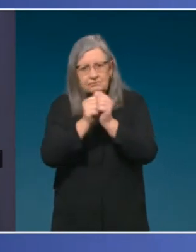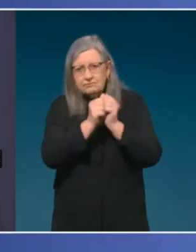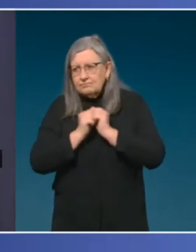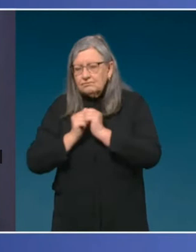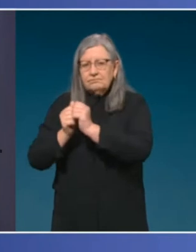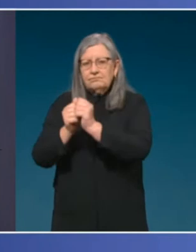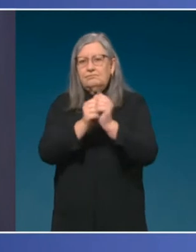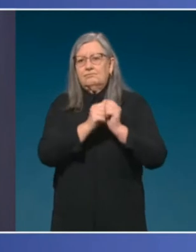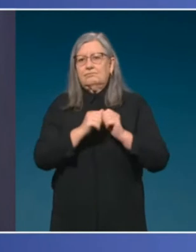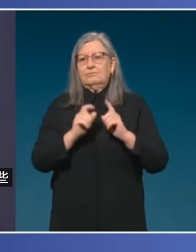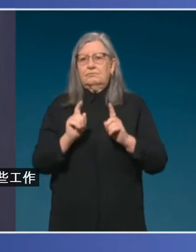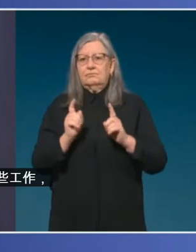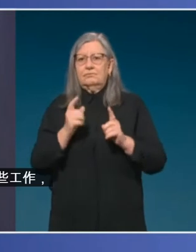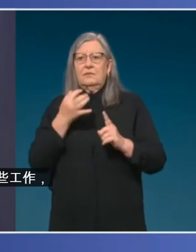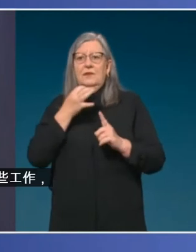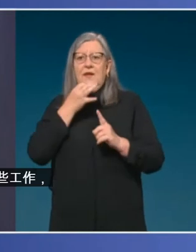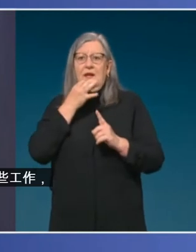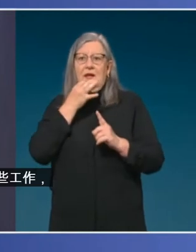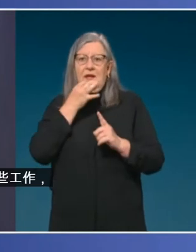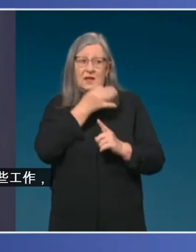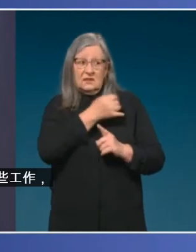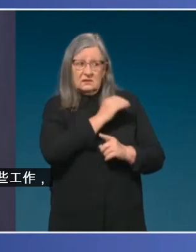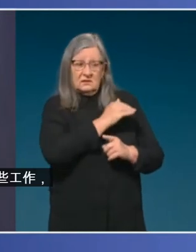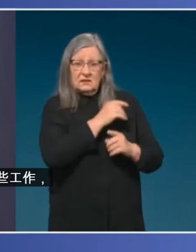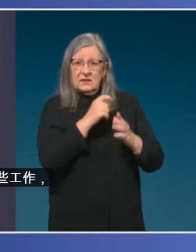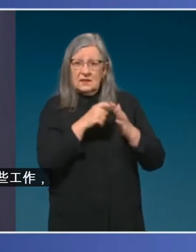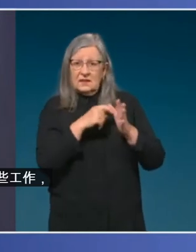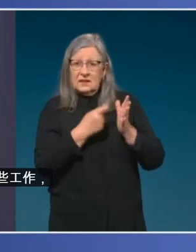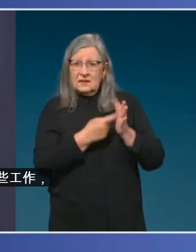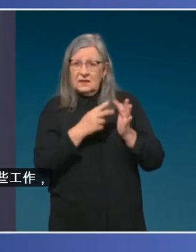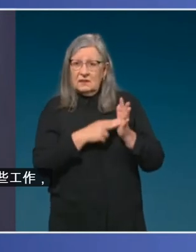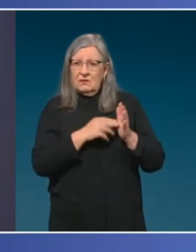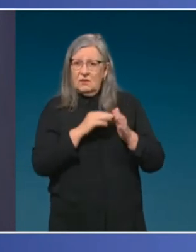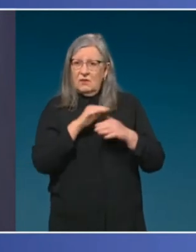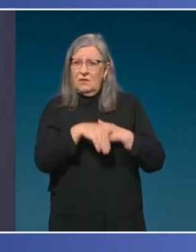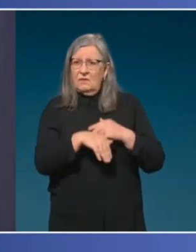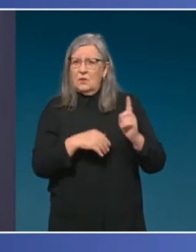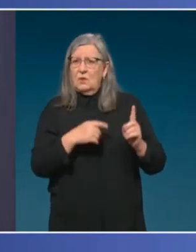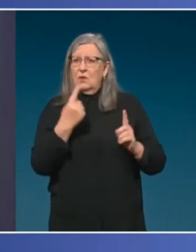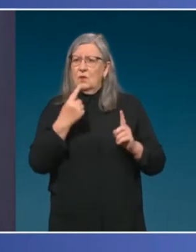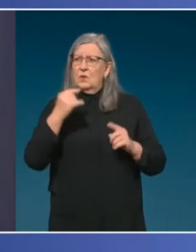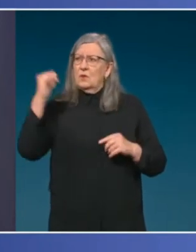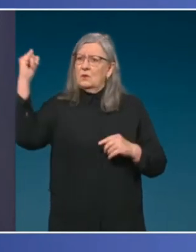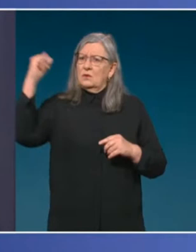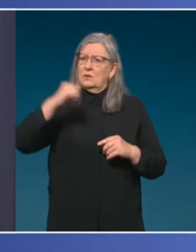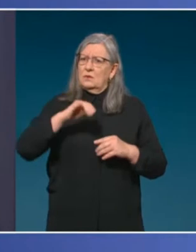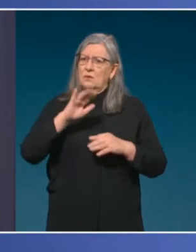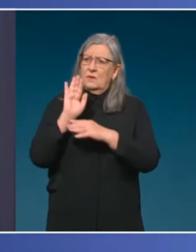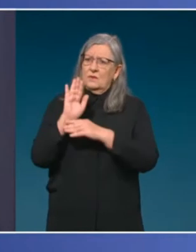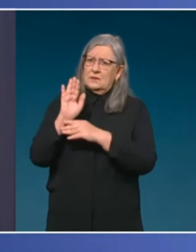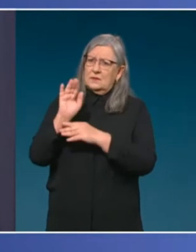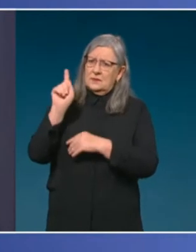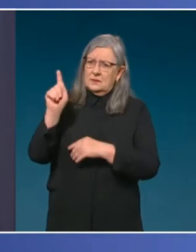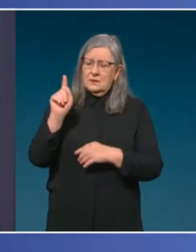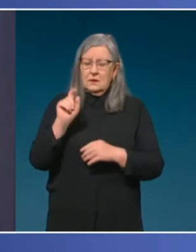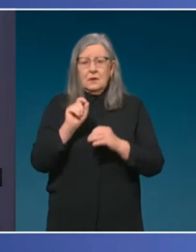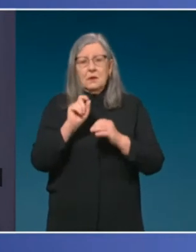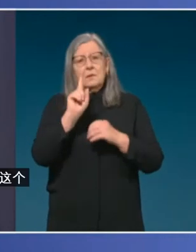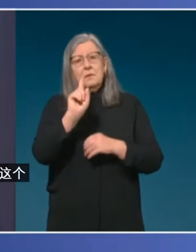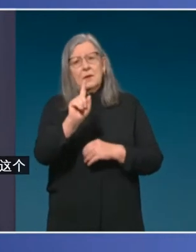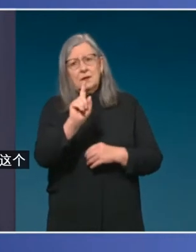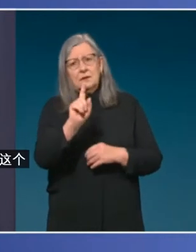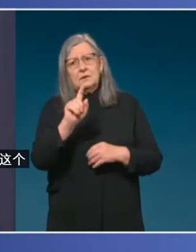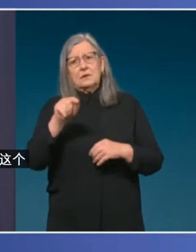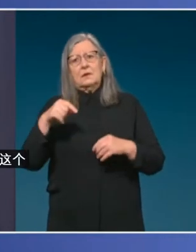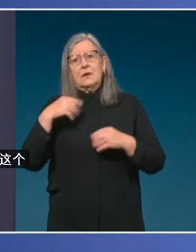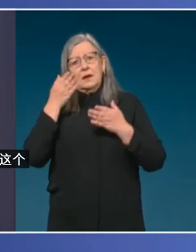to talk about some of the work that's being done on the arrivals from overseas. But there's a national plan, and we're all working